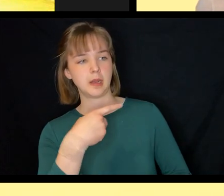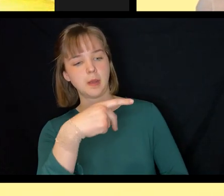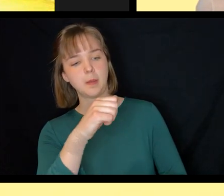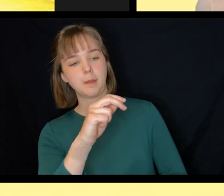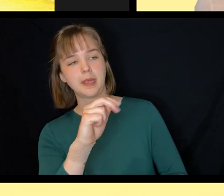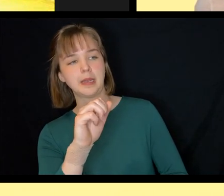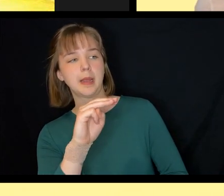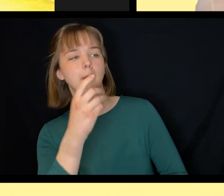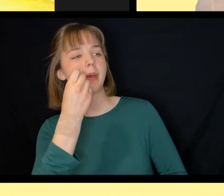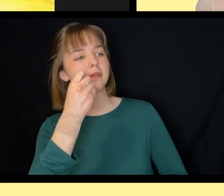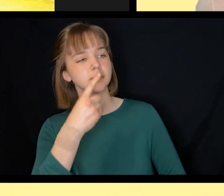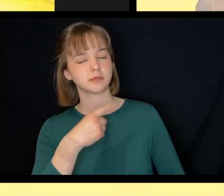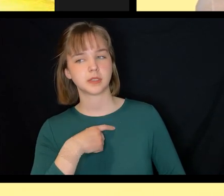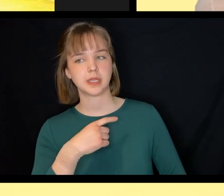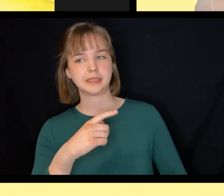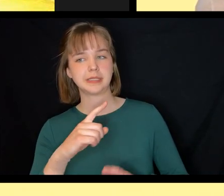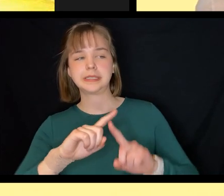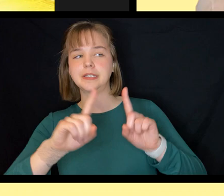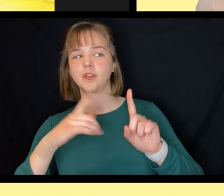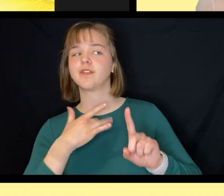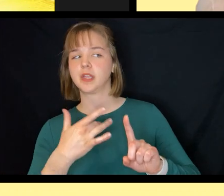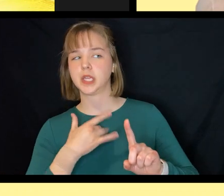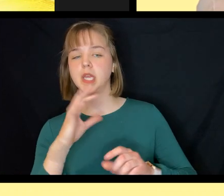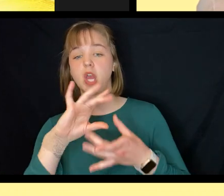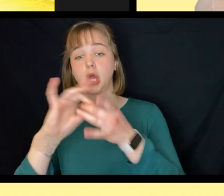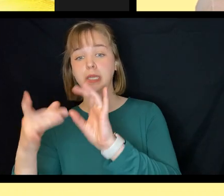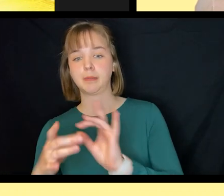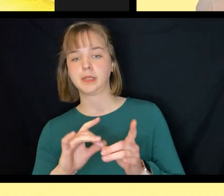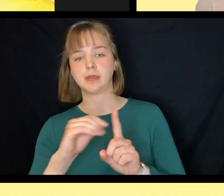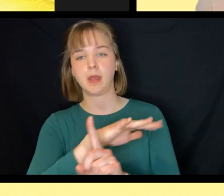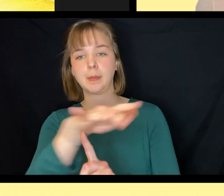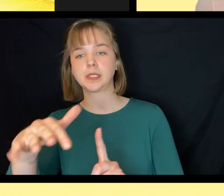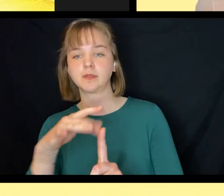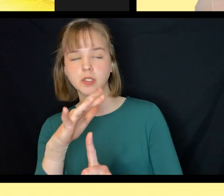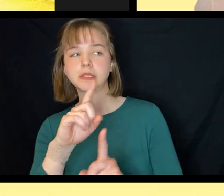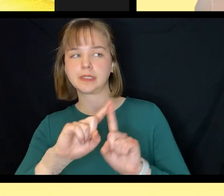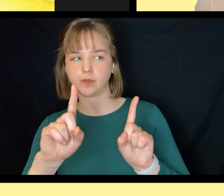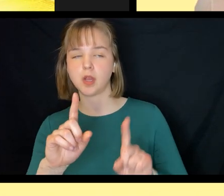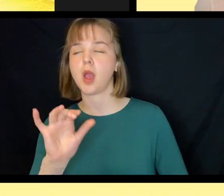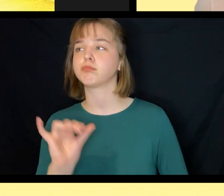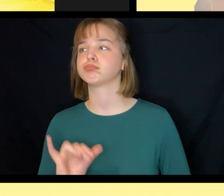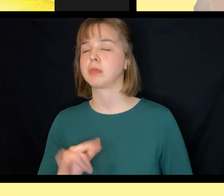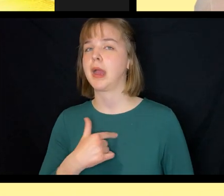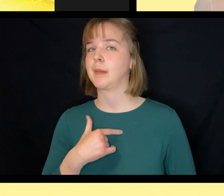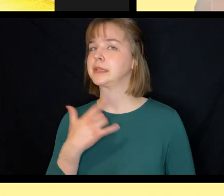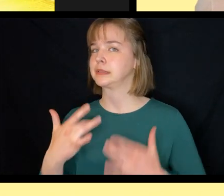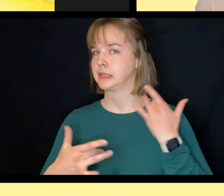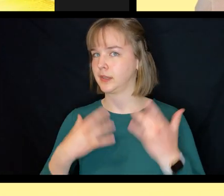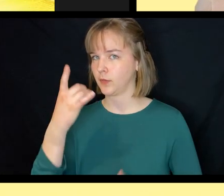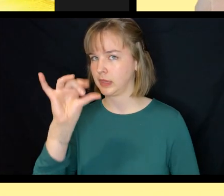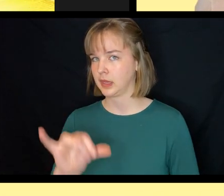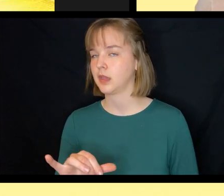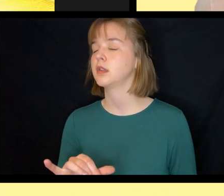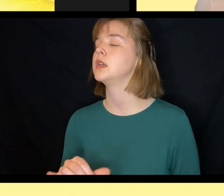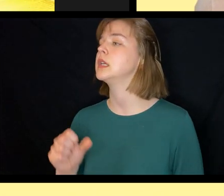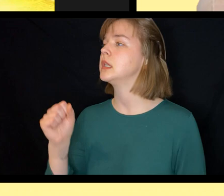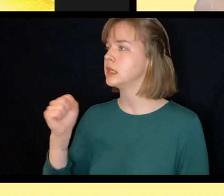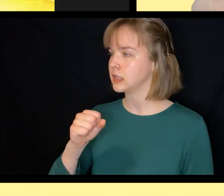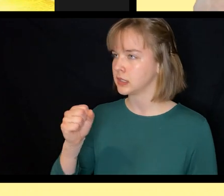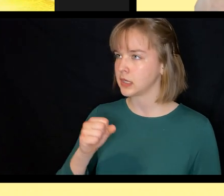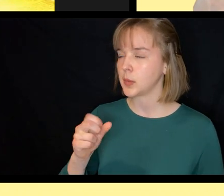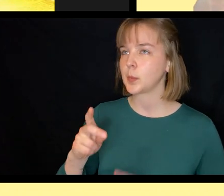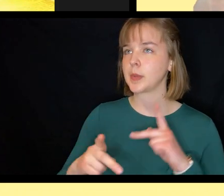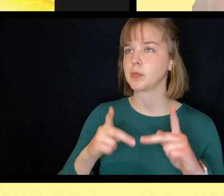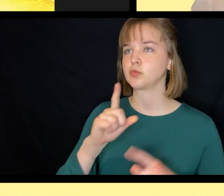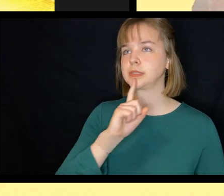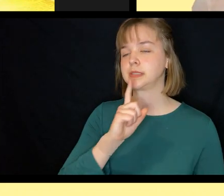that's the big like the atmosphere of it all, I think, is what I'm looking forward to most. Yeah, for sure. I've heard like a